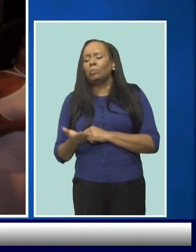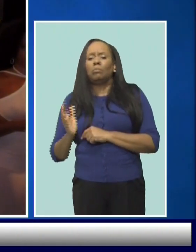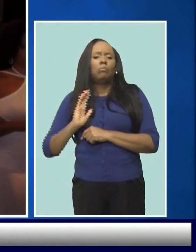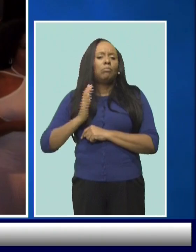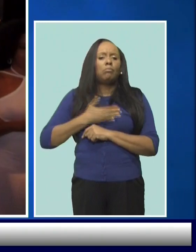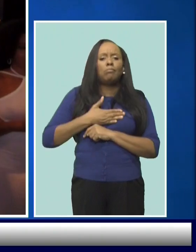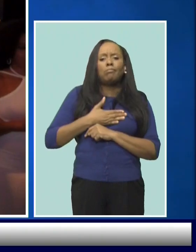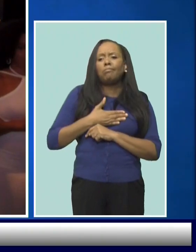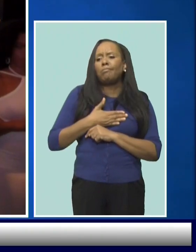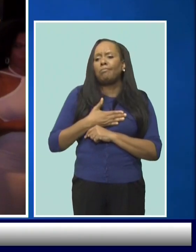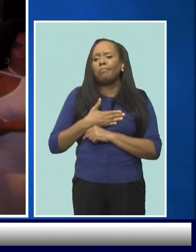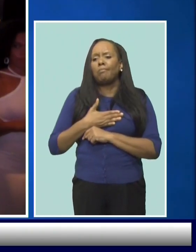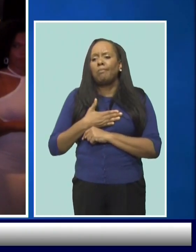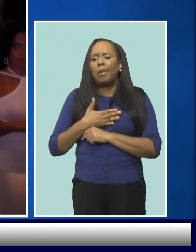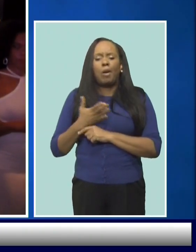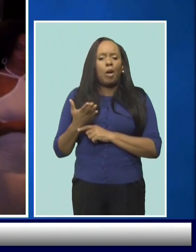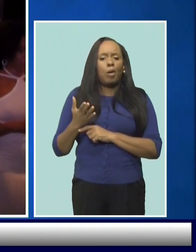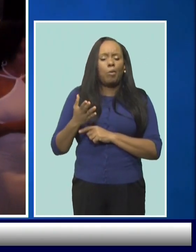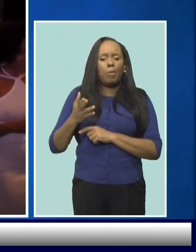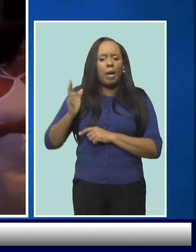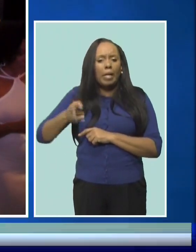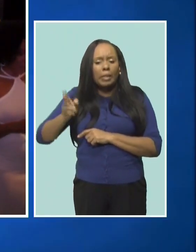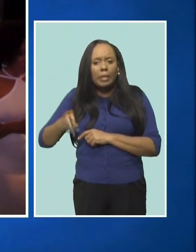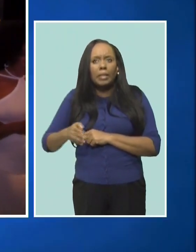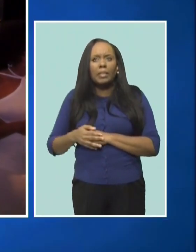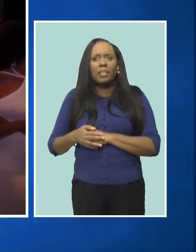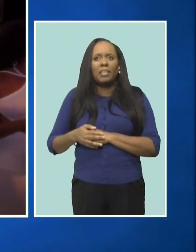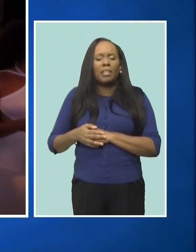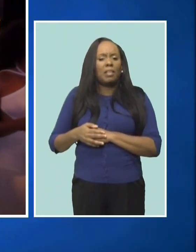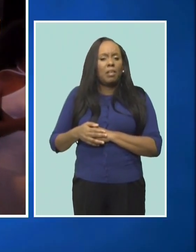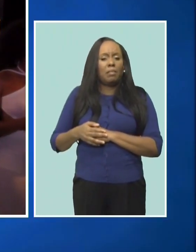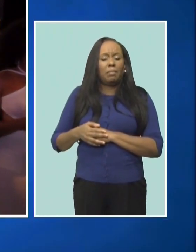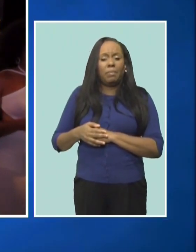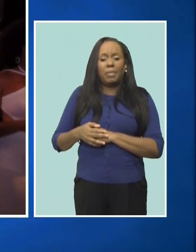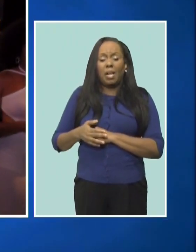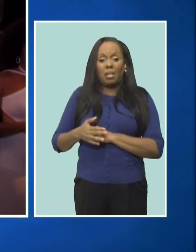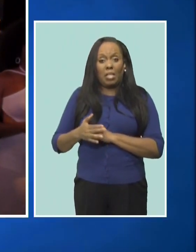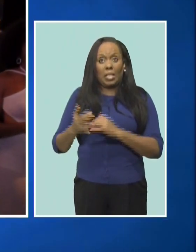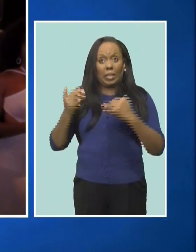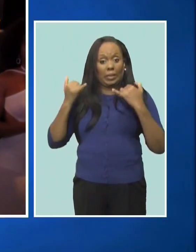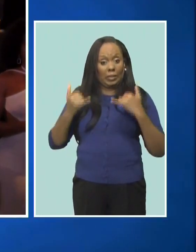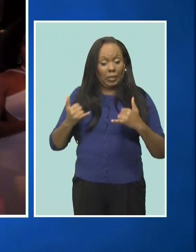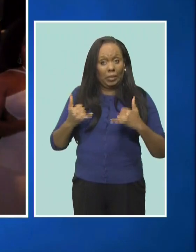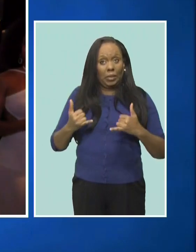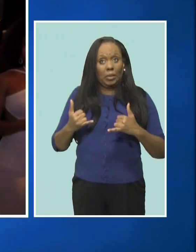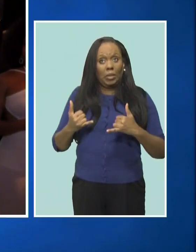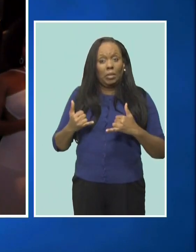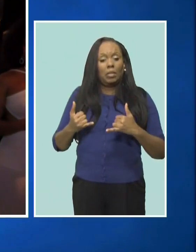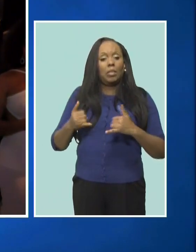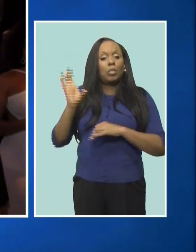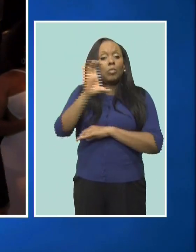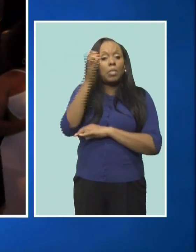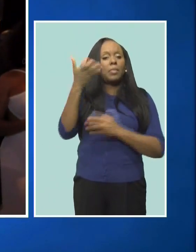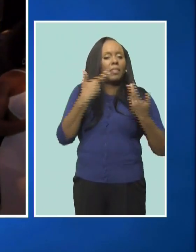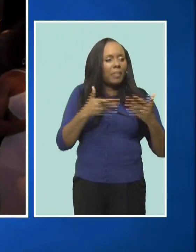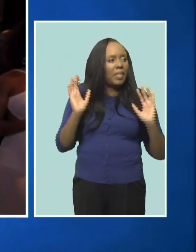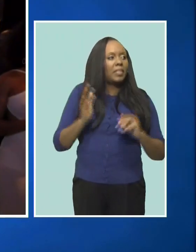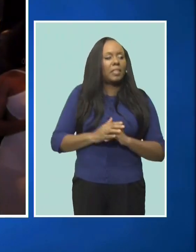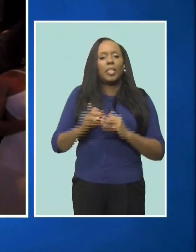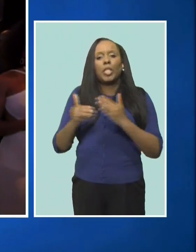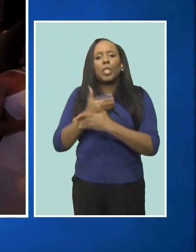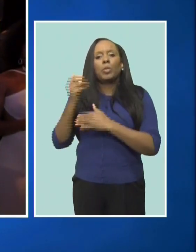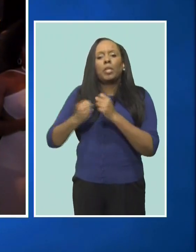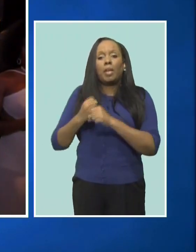is the hallmark of who we are as a people in terms of our culture. And for them to know Christmas is gone and New Year's is gone, but yet